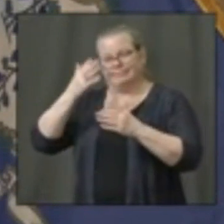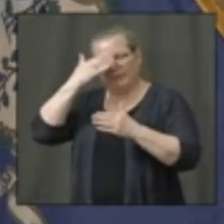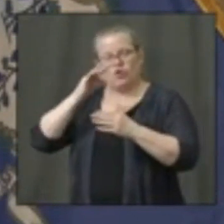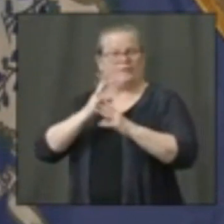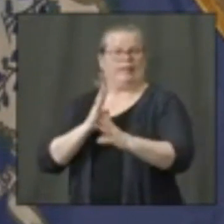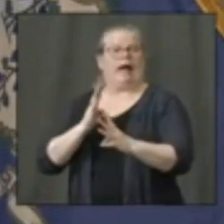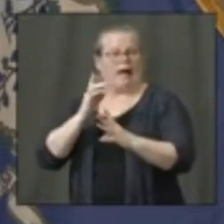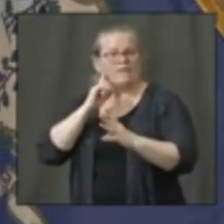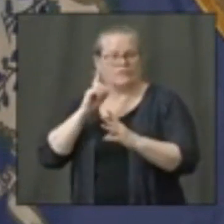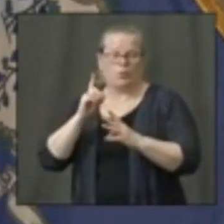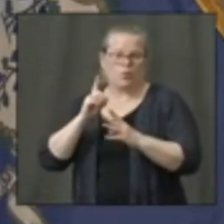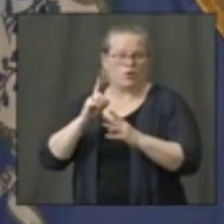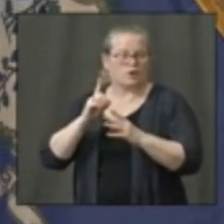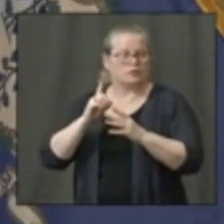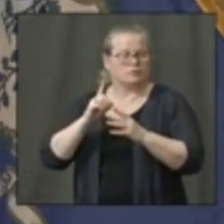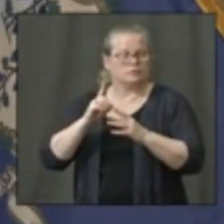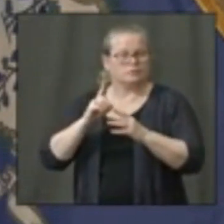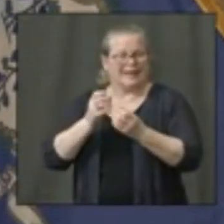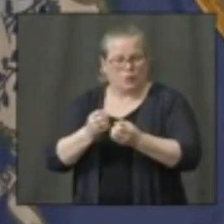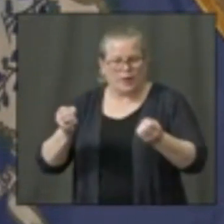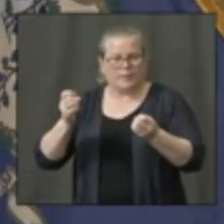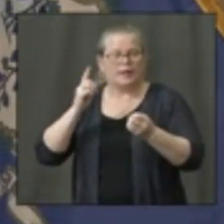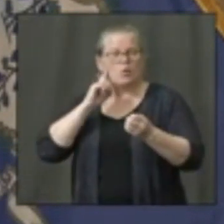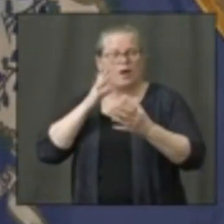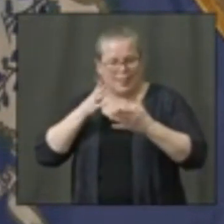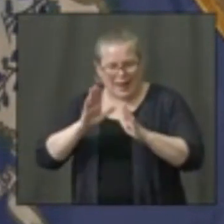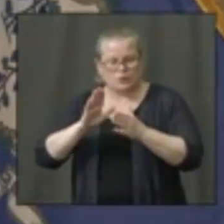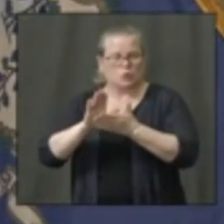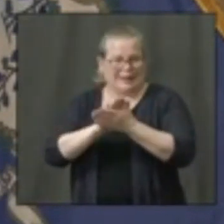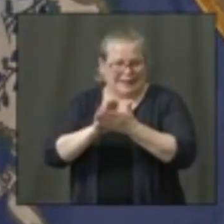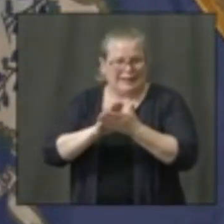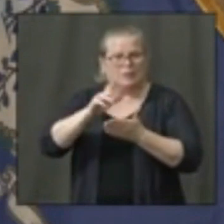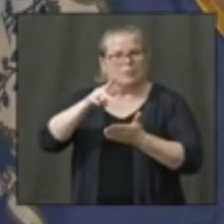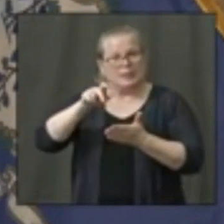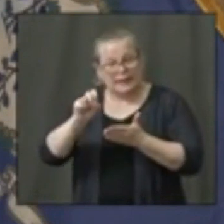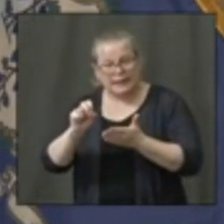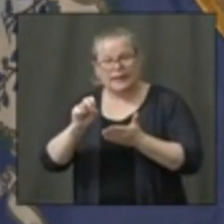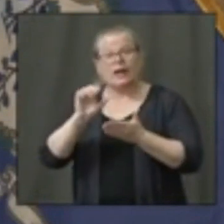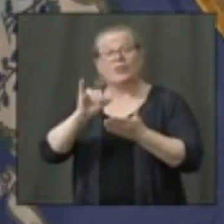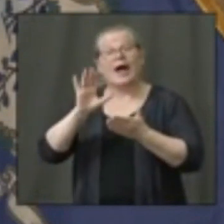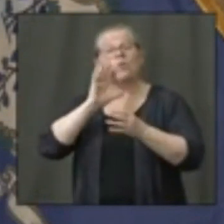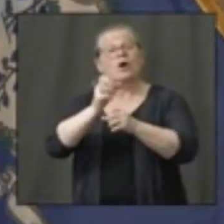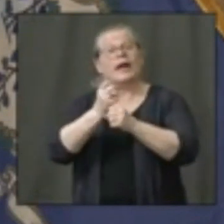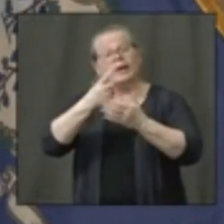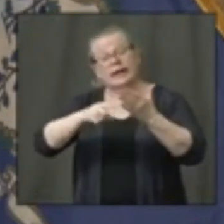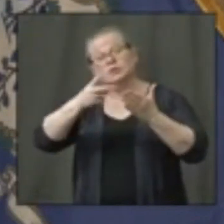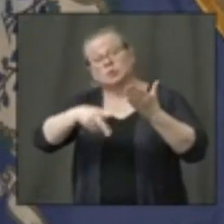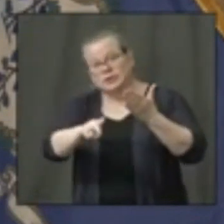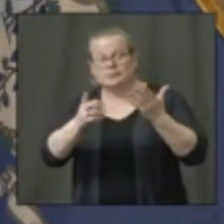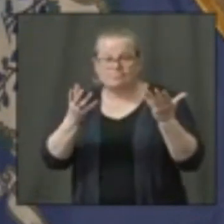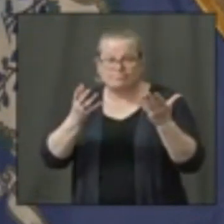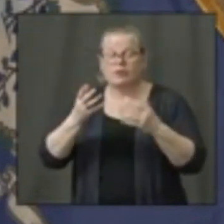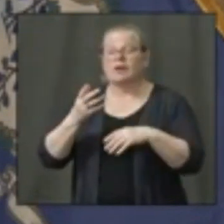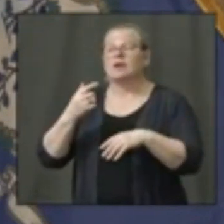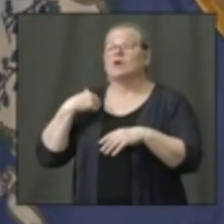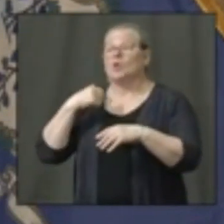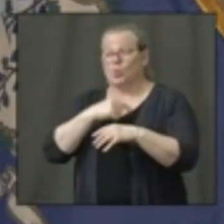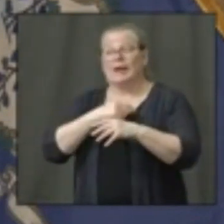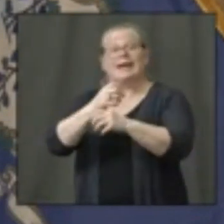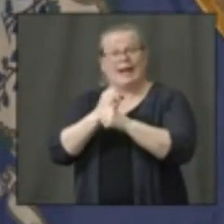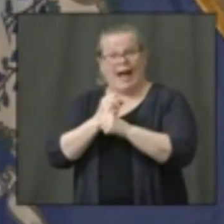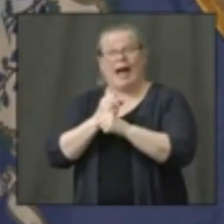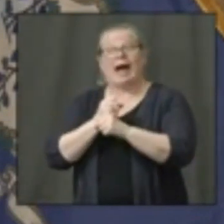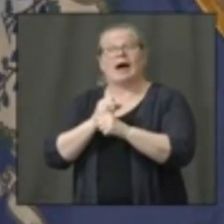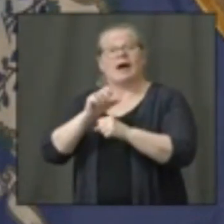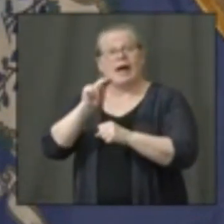I can't tell you whether that's next week or the week thereafter. I can tell you we've sourced the very best N95 masks. Some of them are coming in